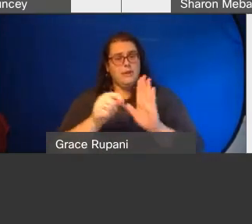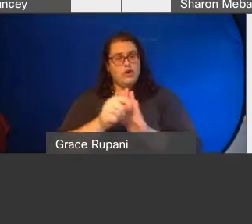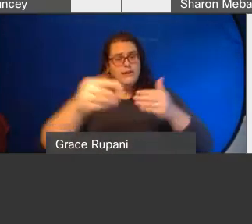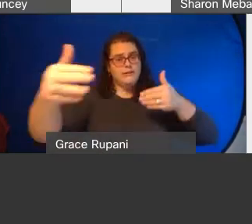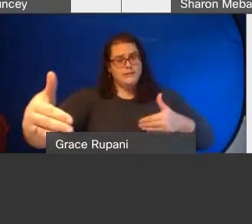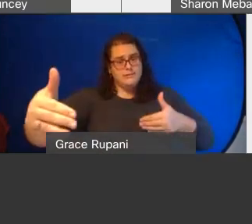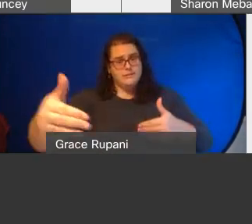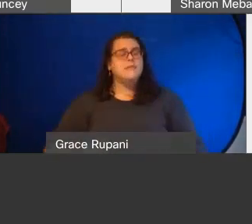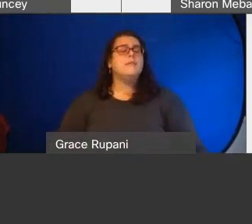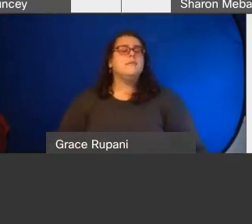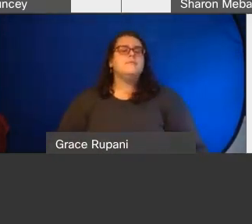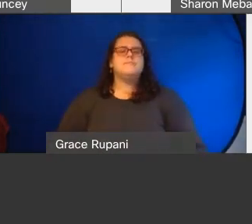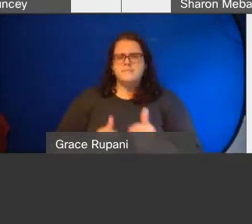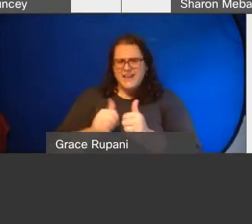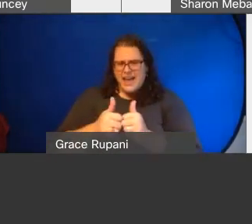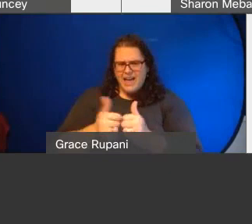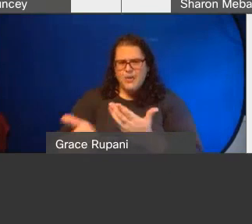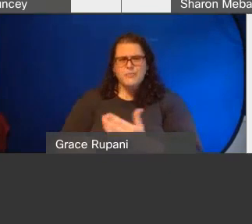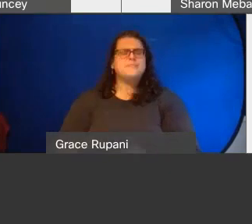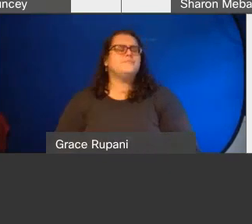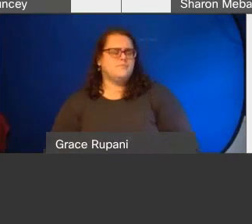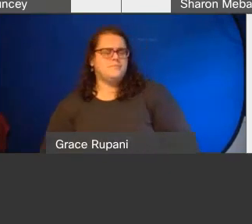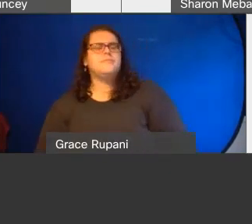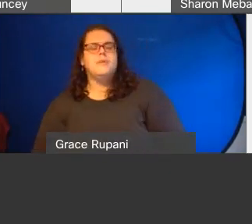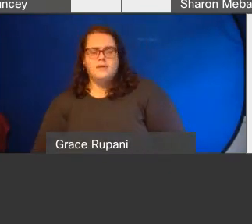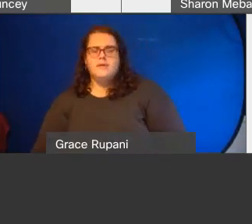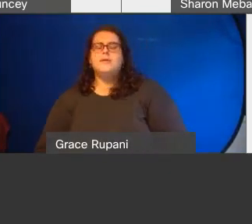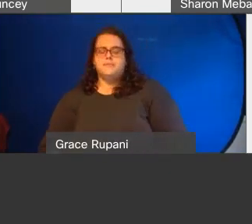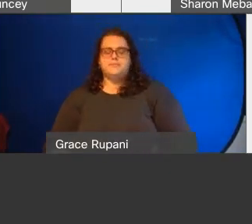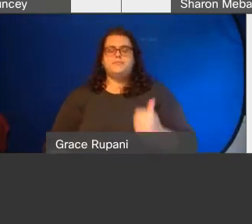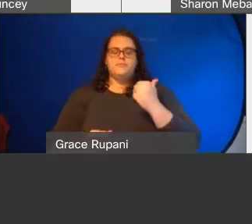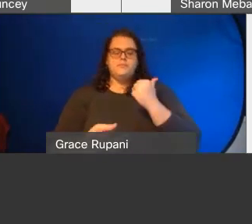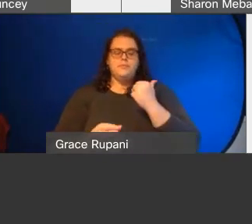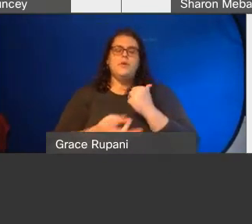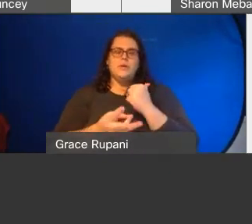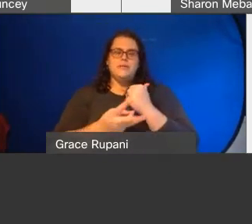IDT team coming together and saying that the